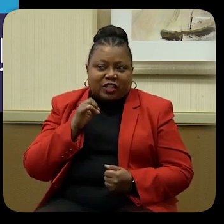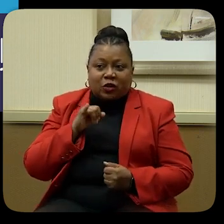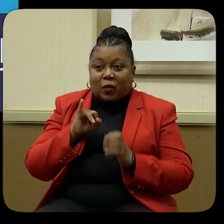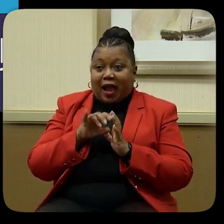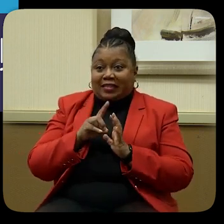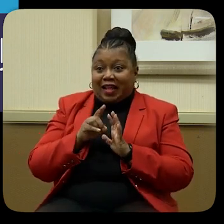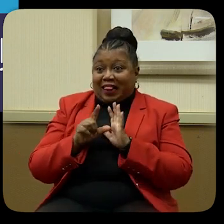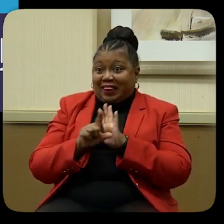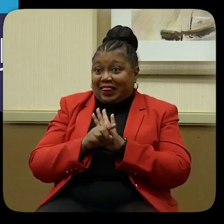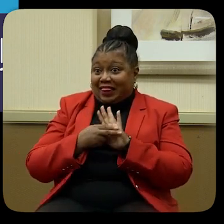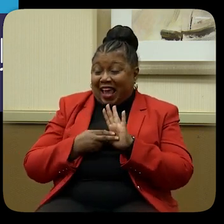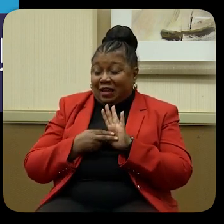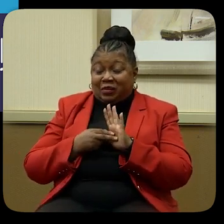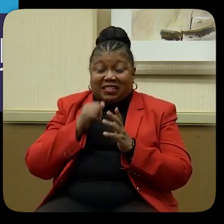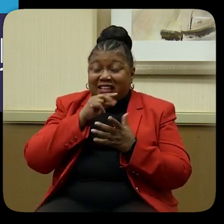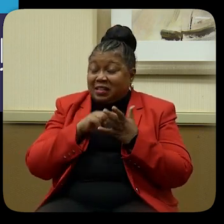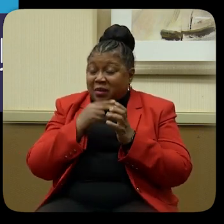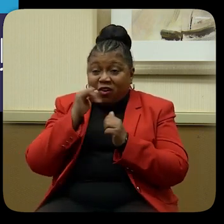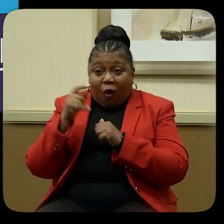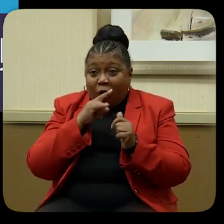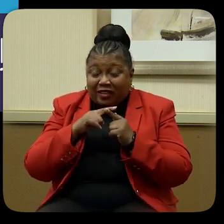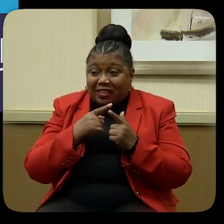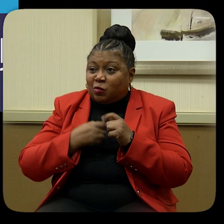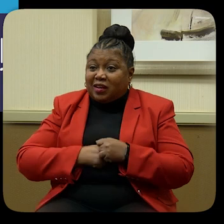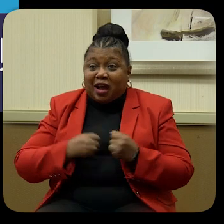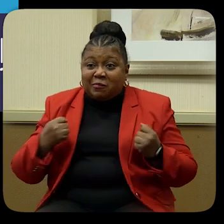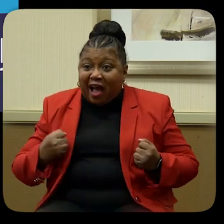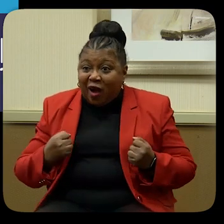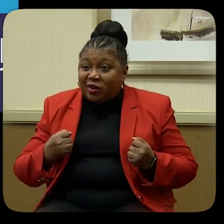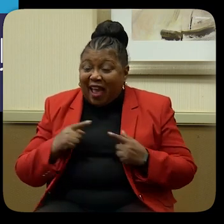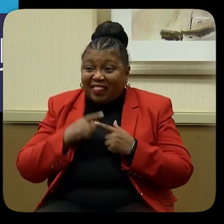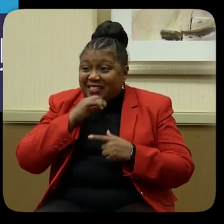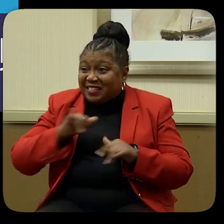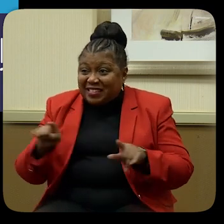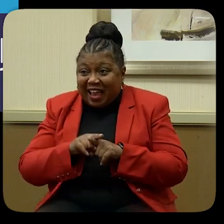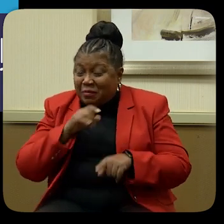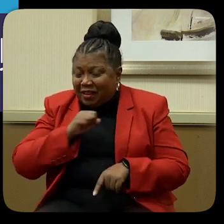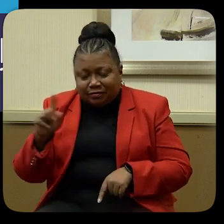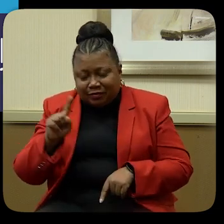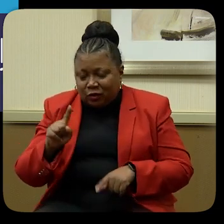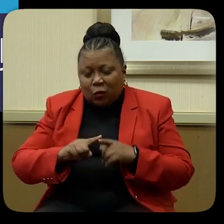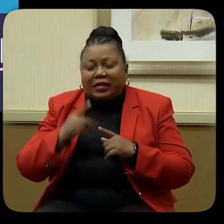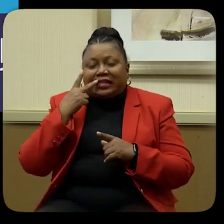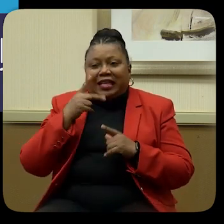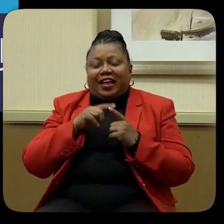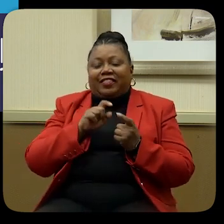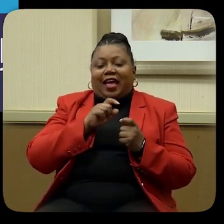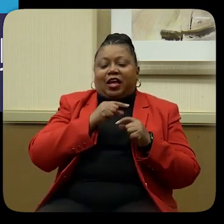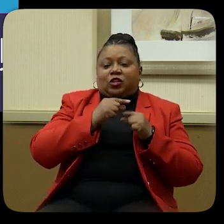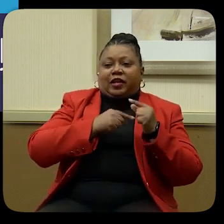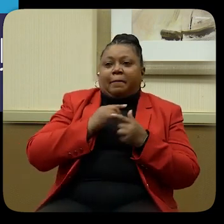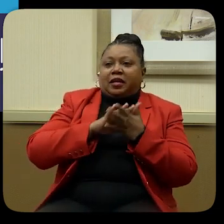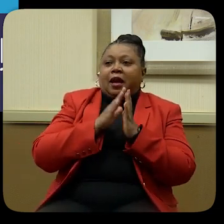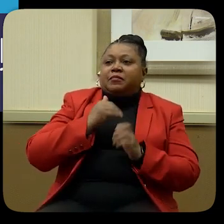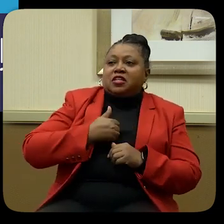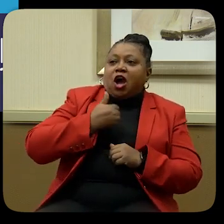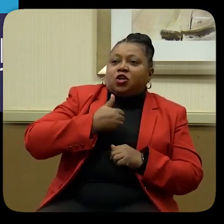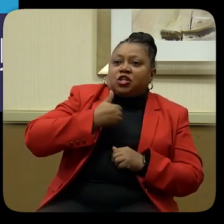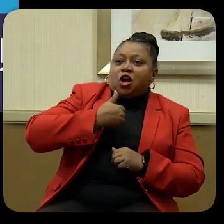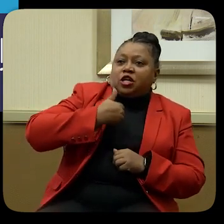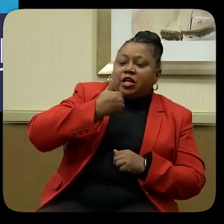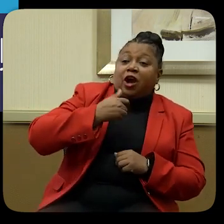identity label. Doesn't mean that every single kid who's going to come out is coming out at that age, but we are seeing that trend younger and younger.